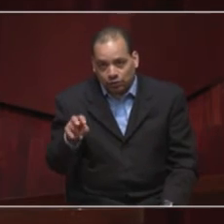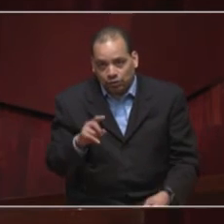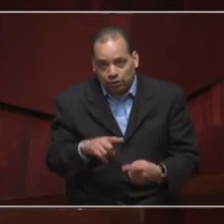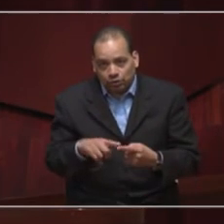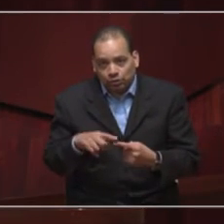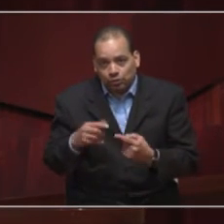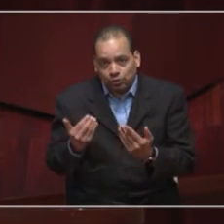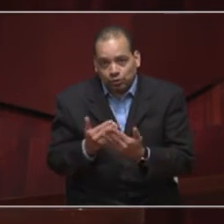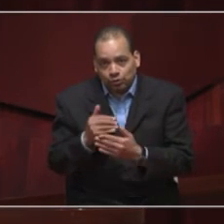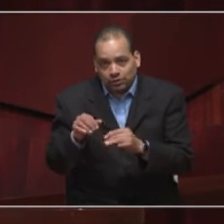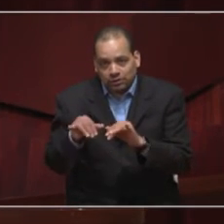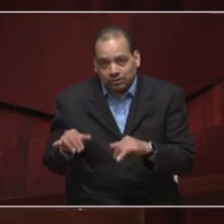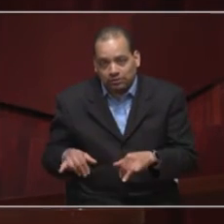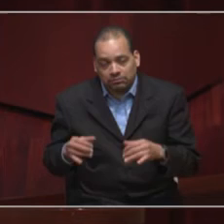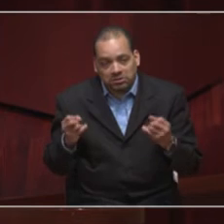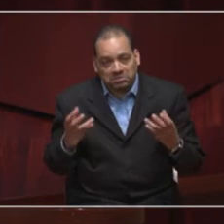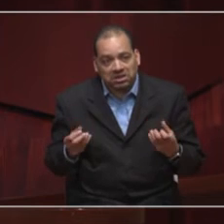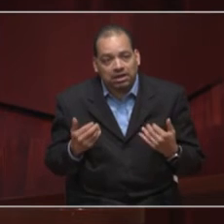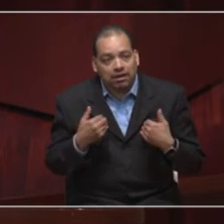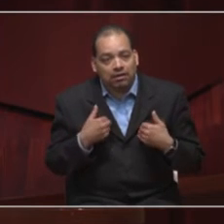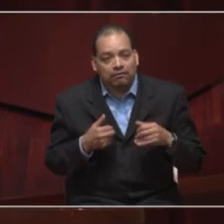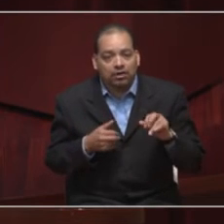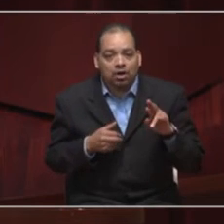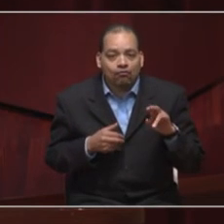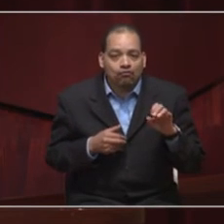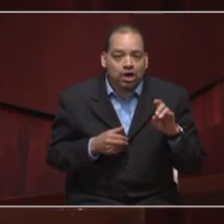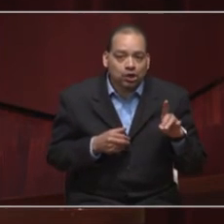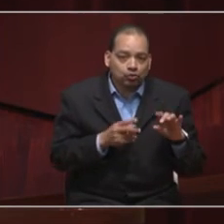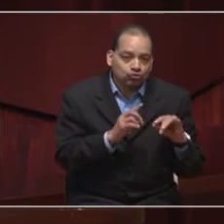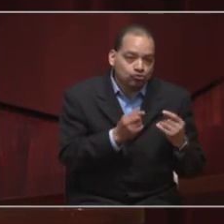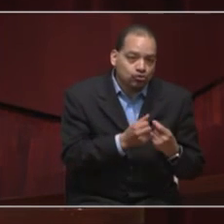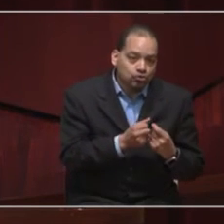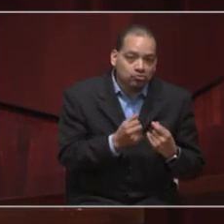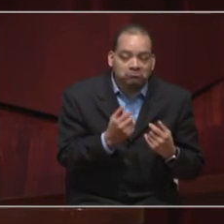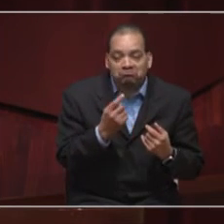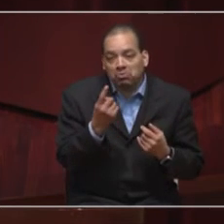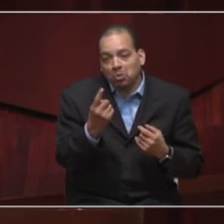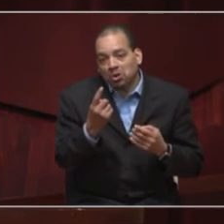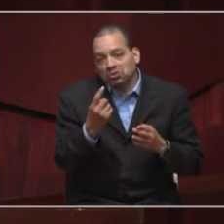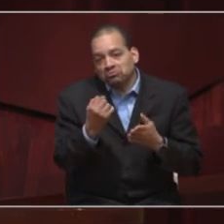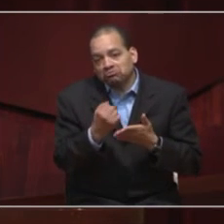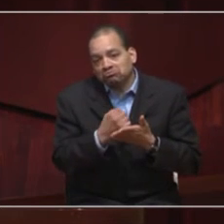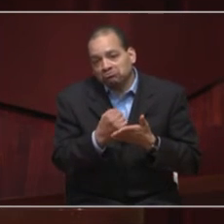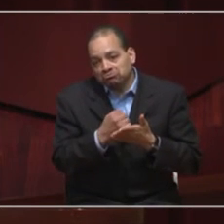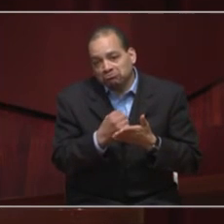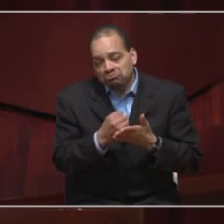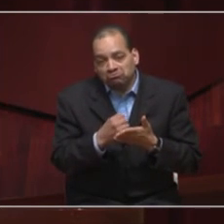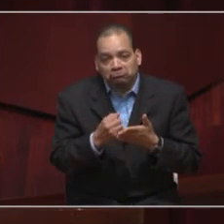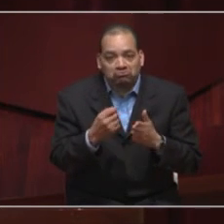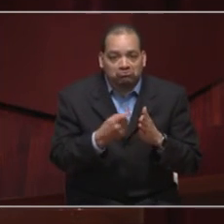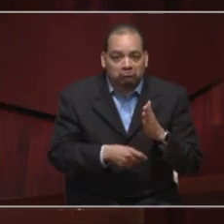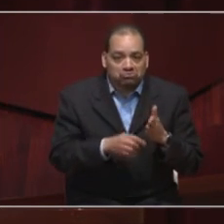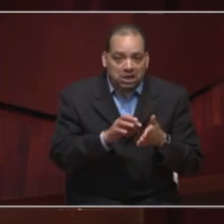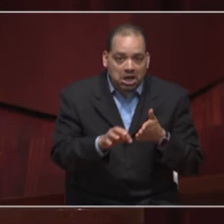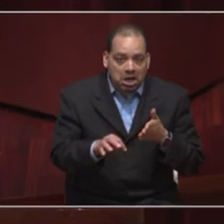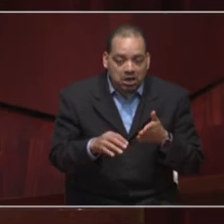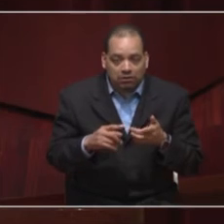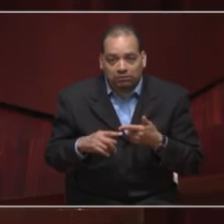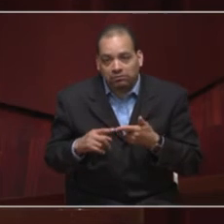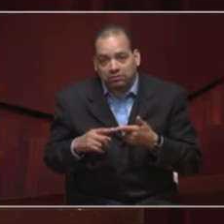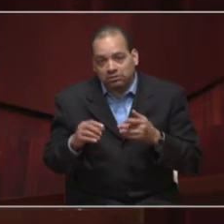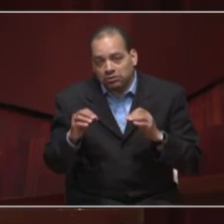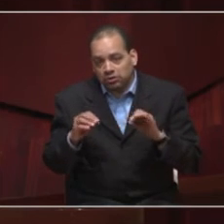profiles only had a record group in them, maybe a charge account, maybe a record center, probably not a